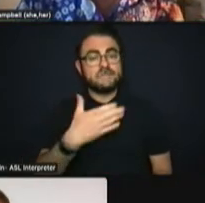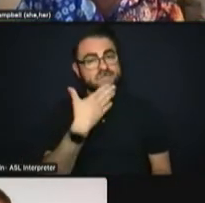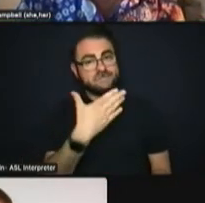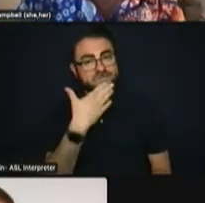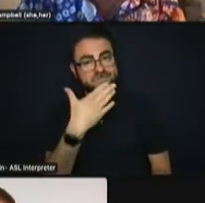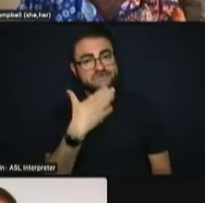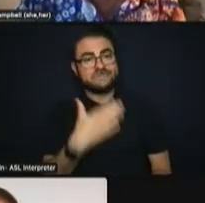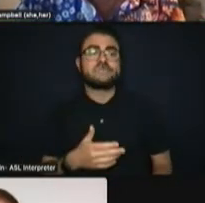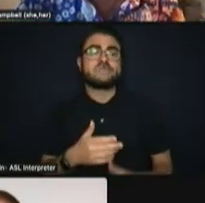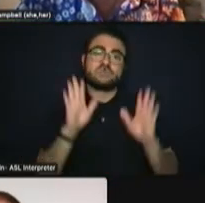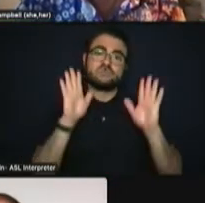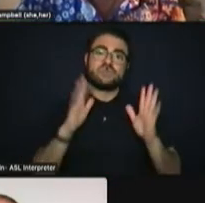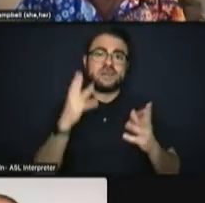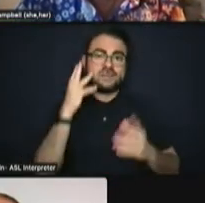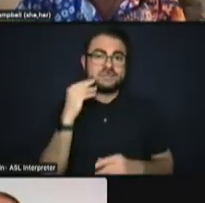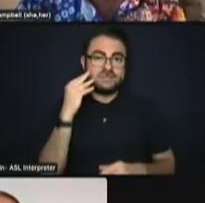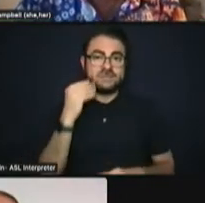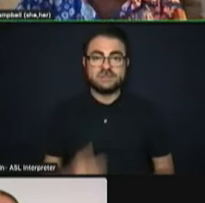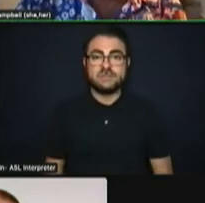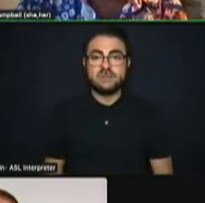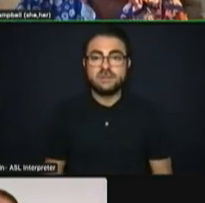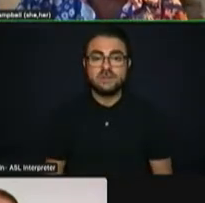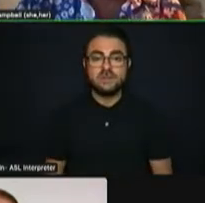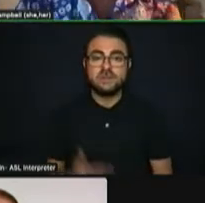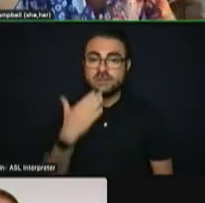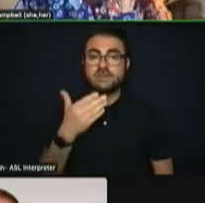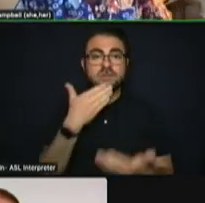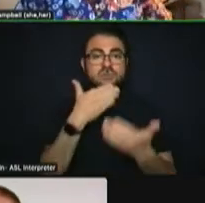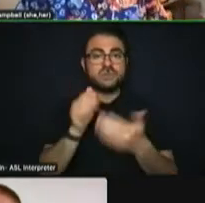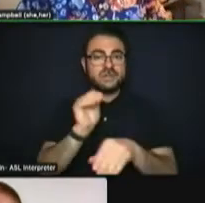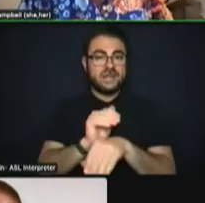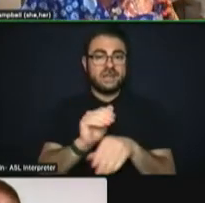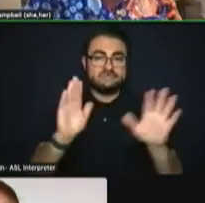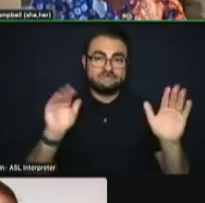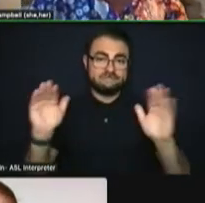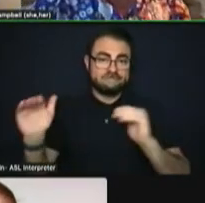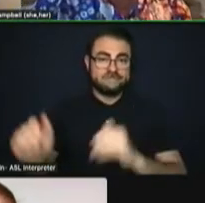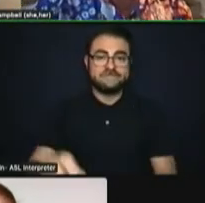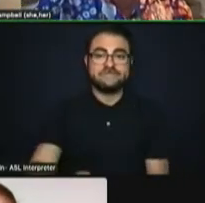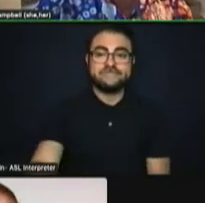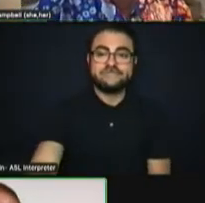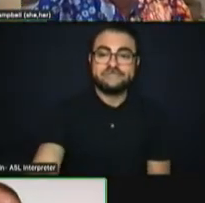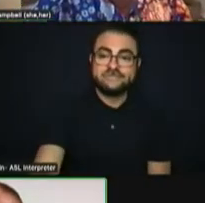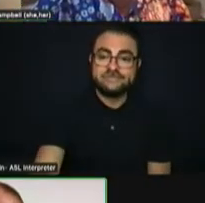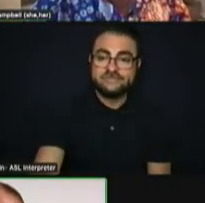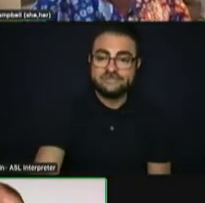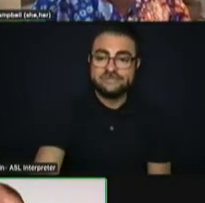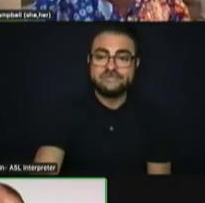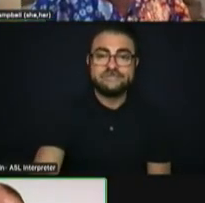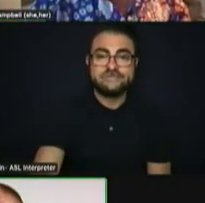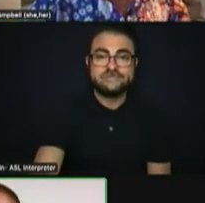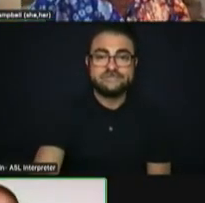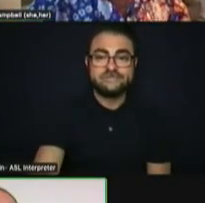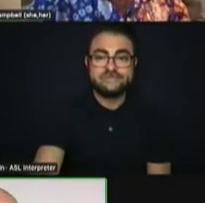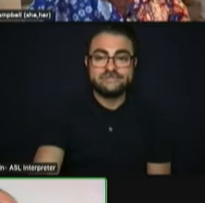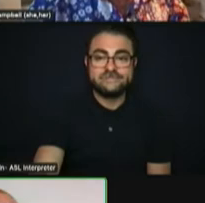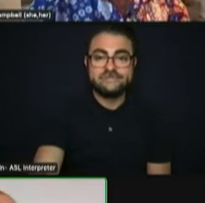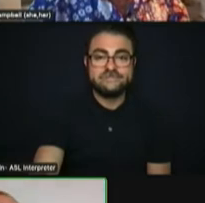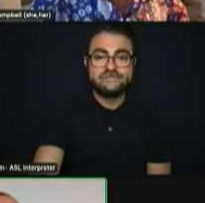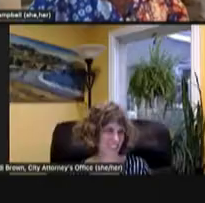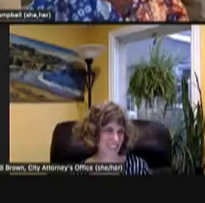great experience. Thank you. Good night, everyone. Good night. Good night. All right. Good night, everybody. Thank you all.